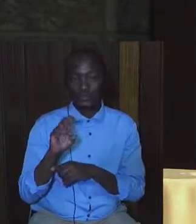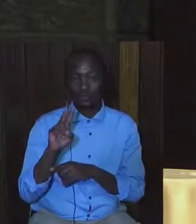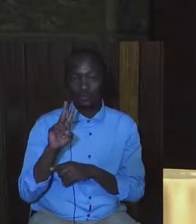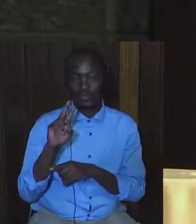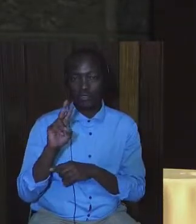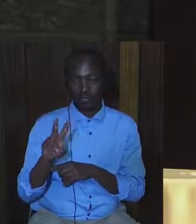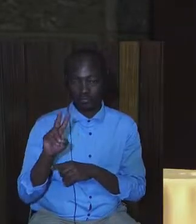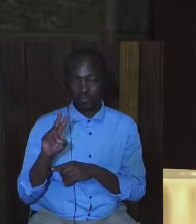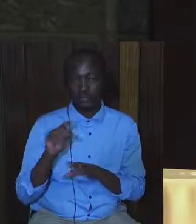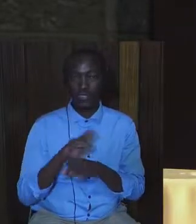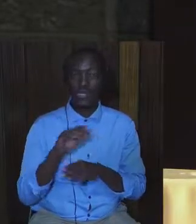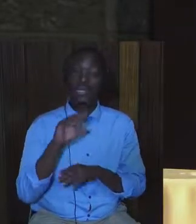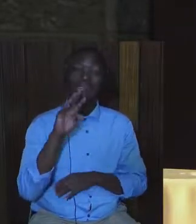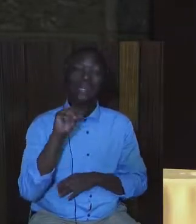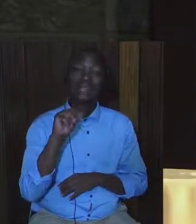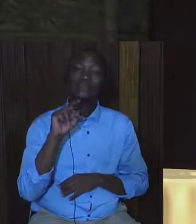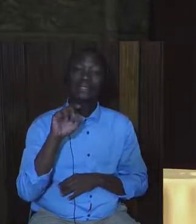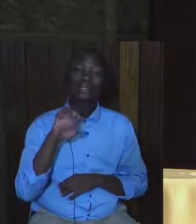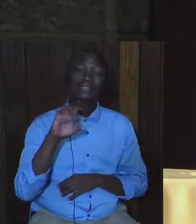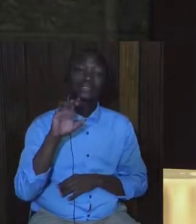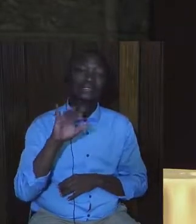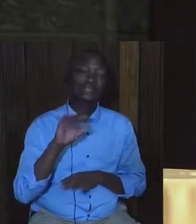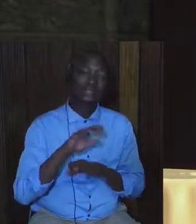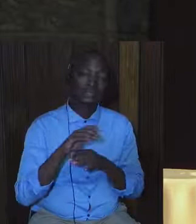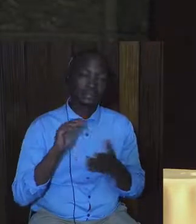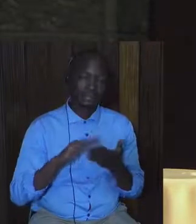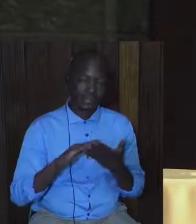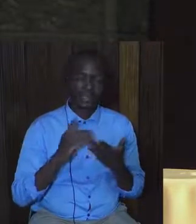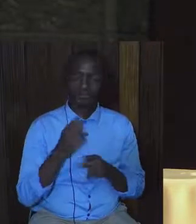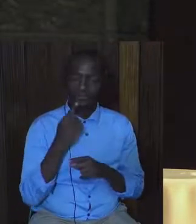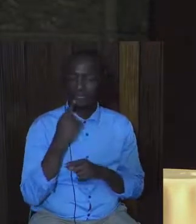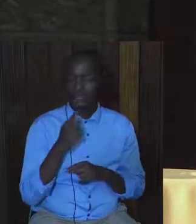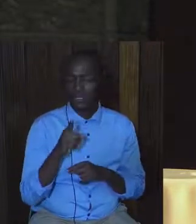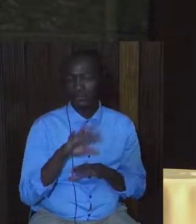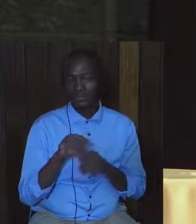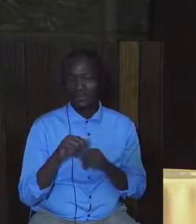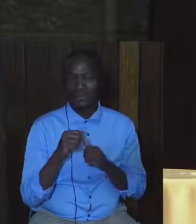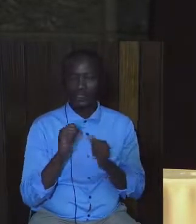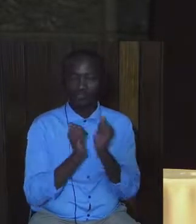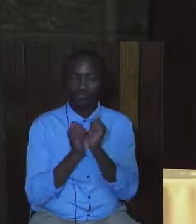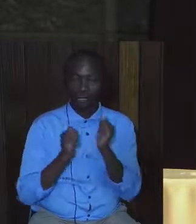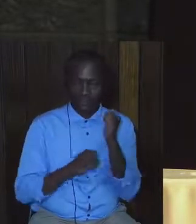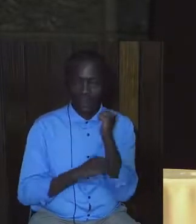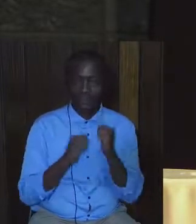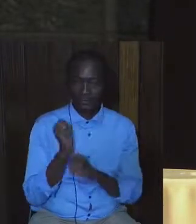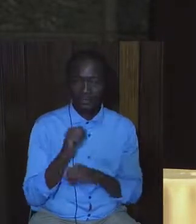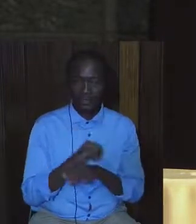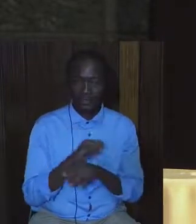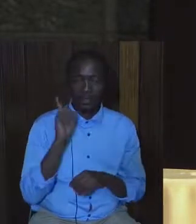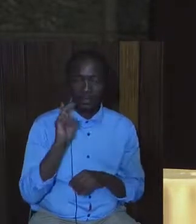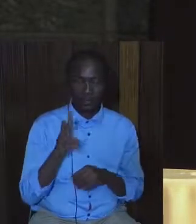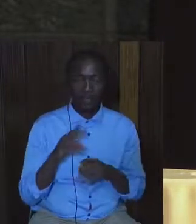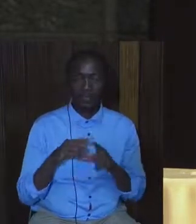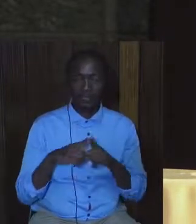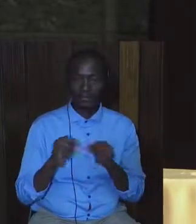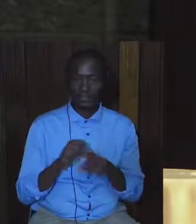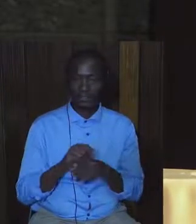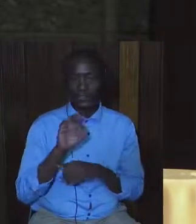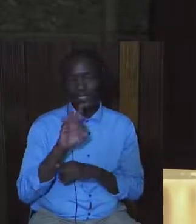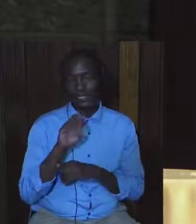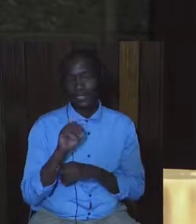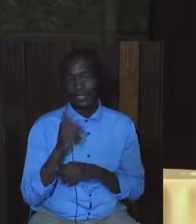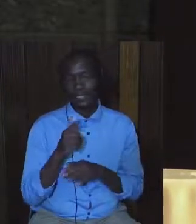the MEC and the HOD have alluded to the fact that the proposed structure will be concluded by the 30th of